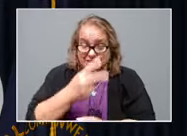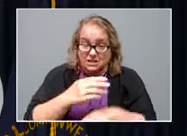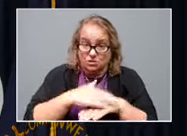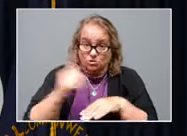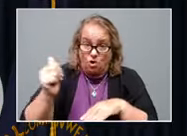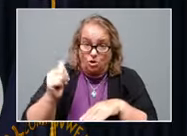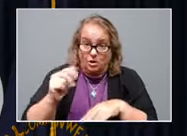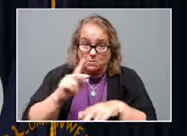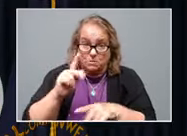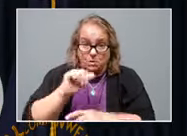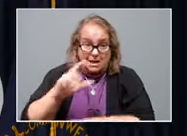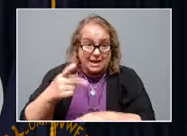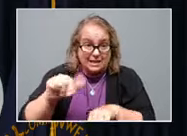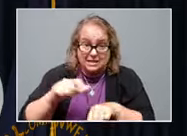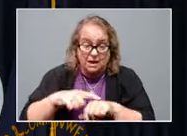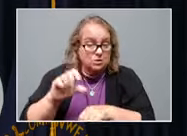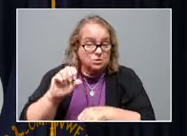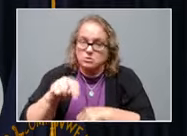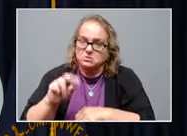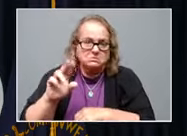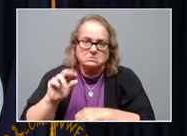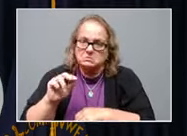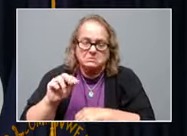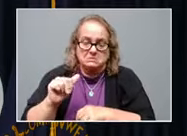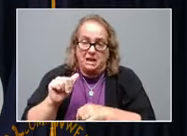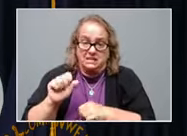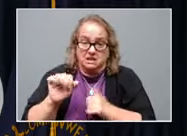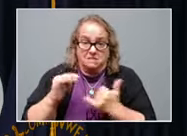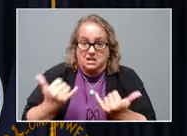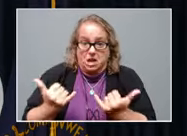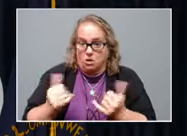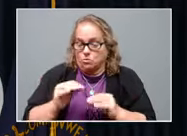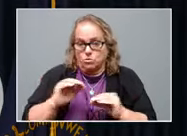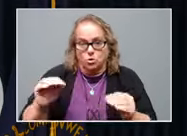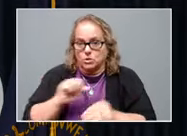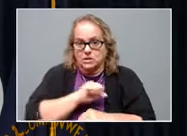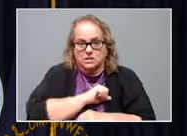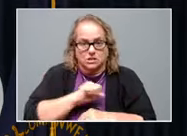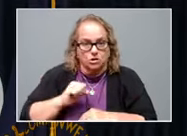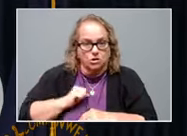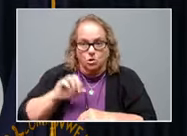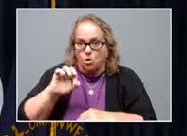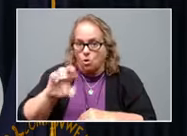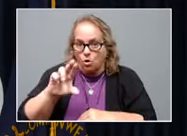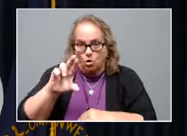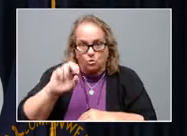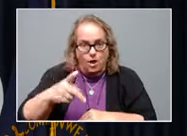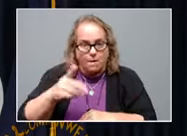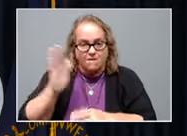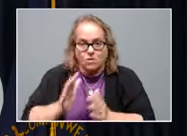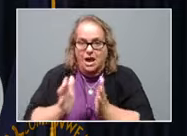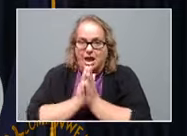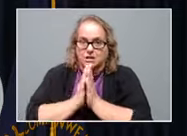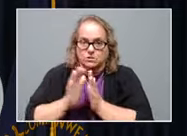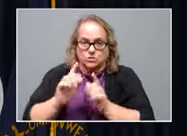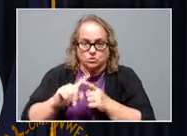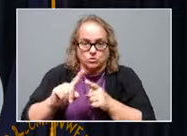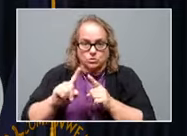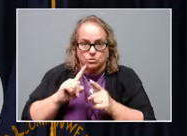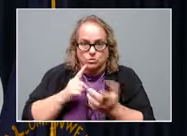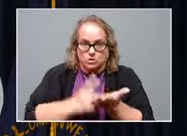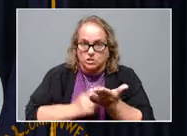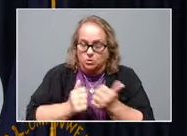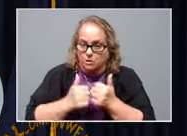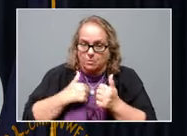As of yet, no senator or representative has asked to meet with me. No one has presented me with a plan